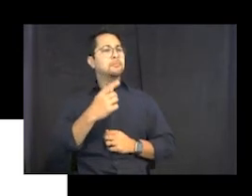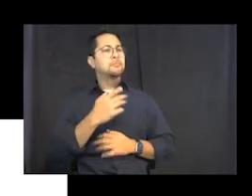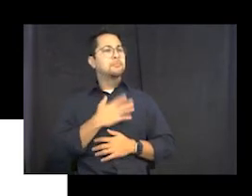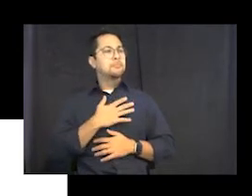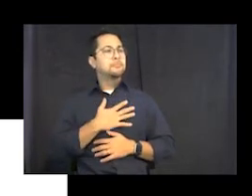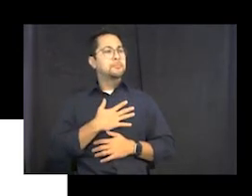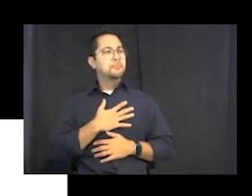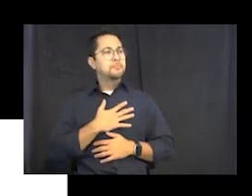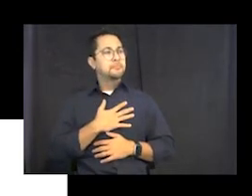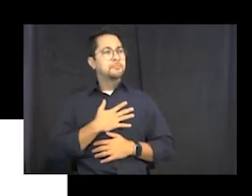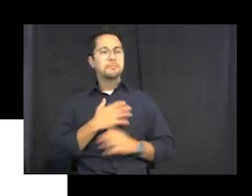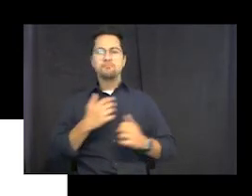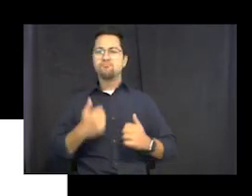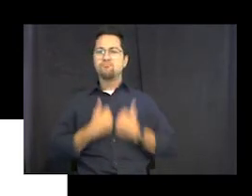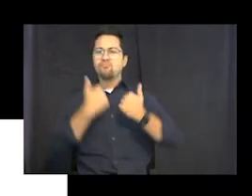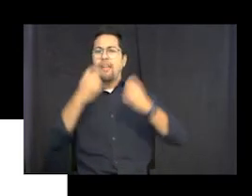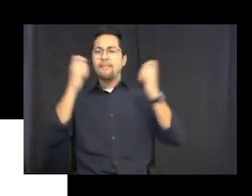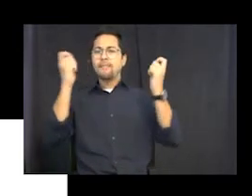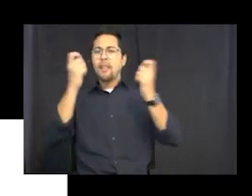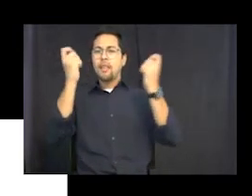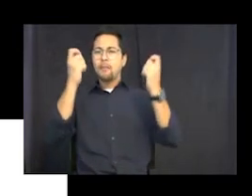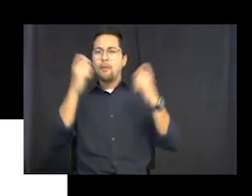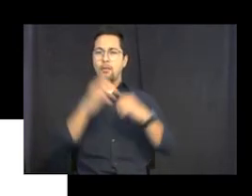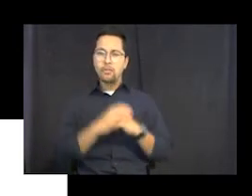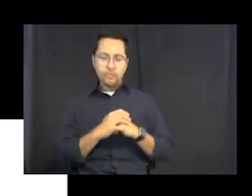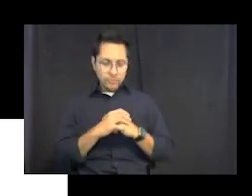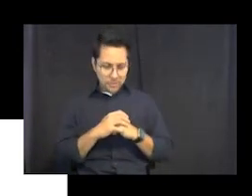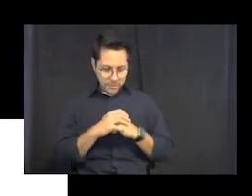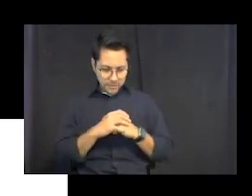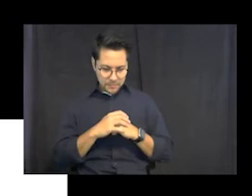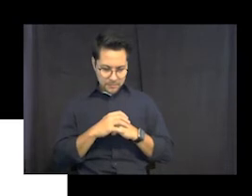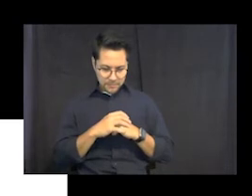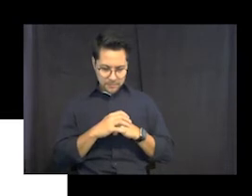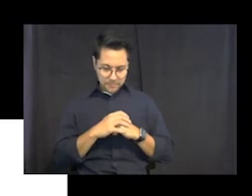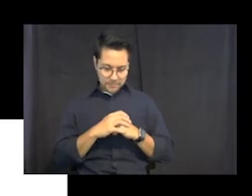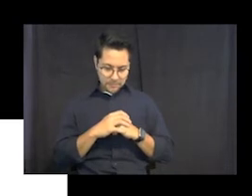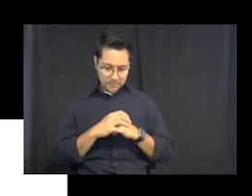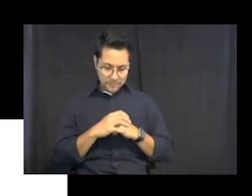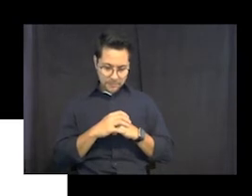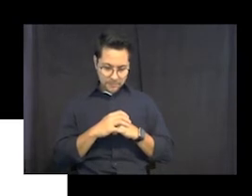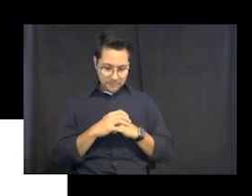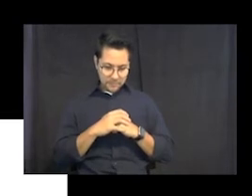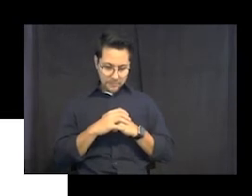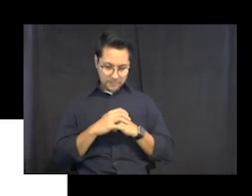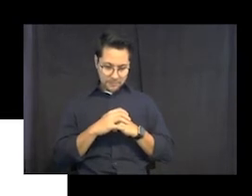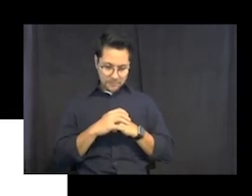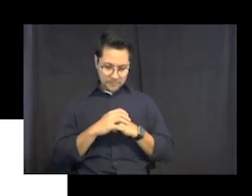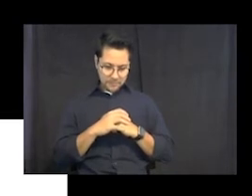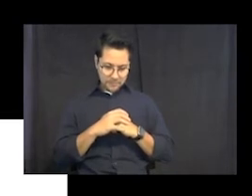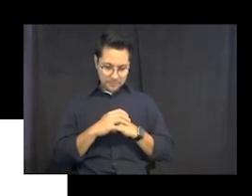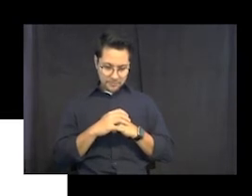One of my life celebrations this year is